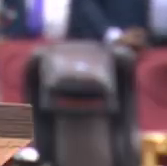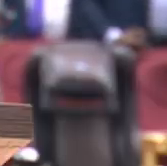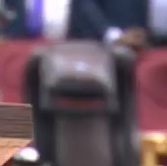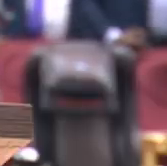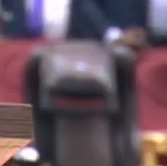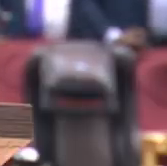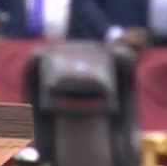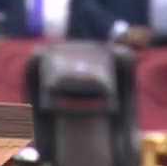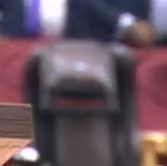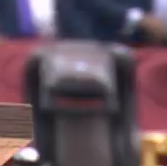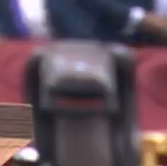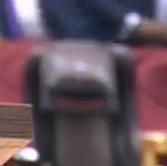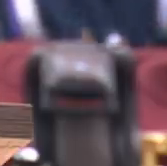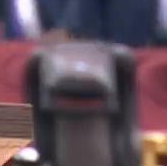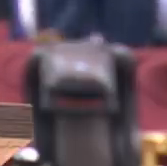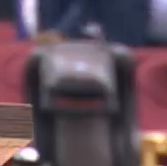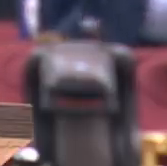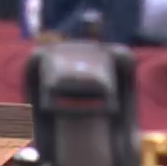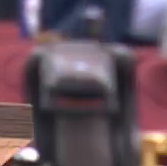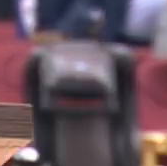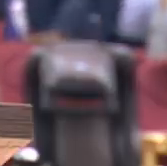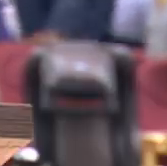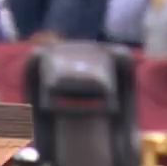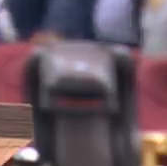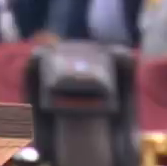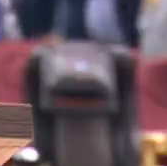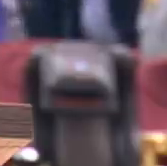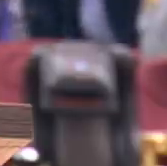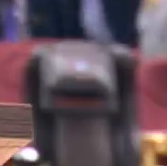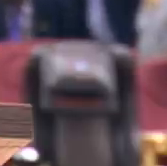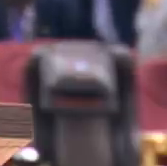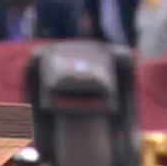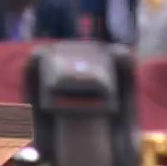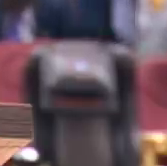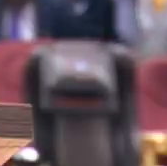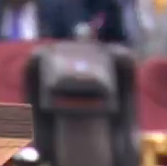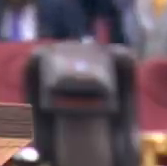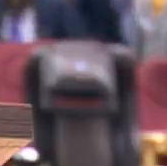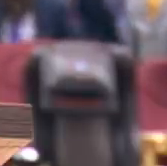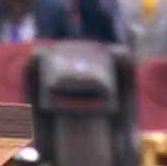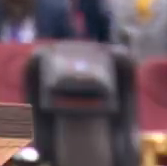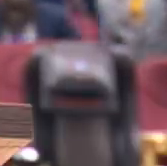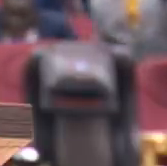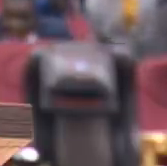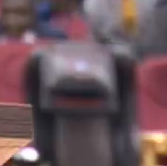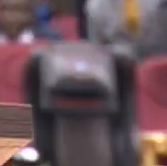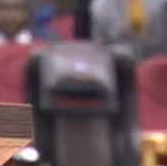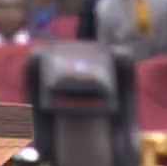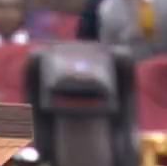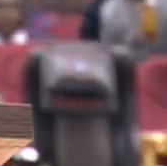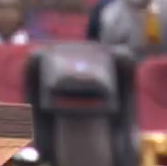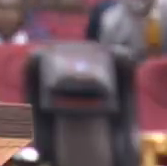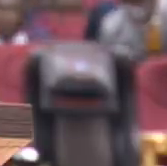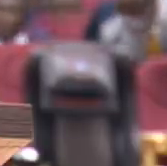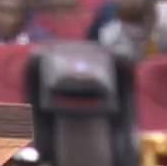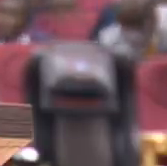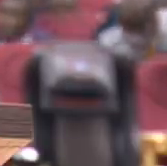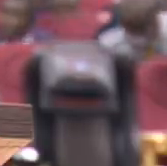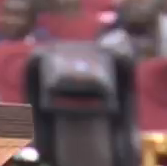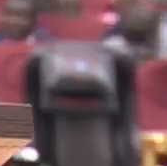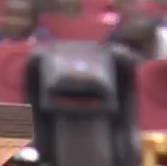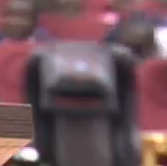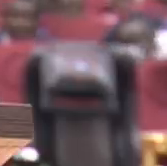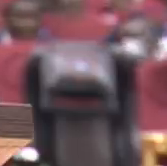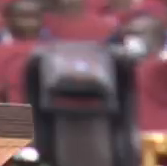Well, let me sit here for just a minute or two. As is our custom, we want to thank God for what he has